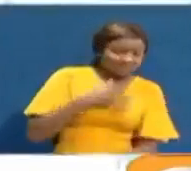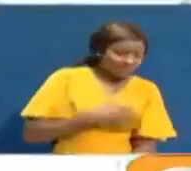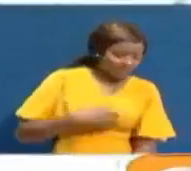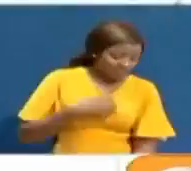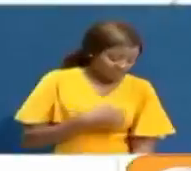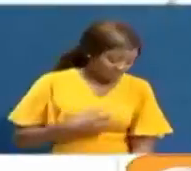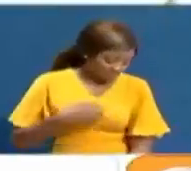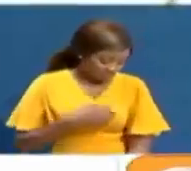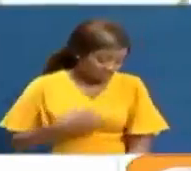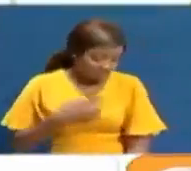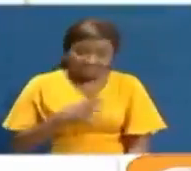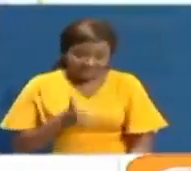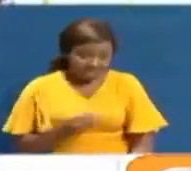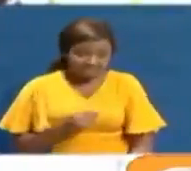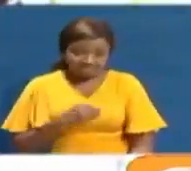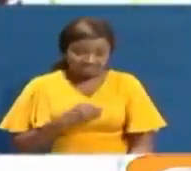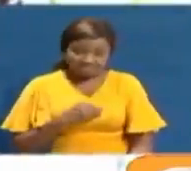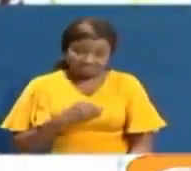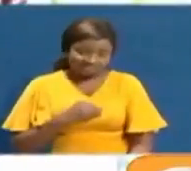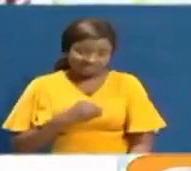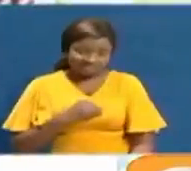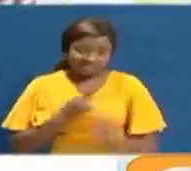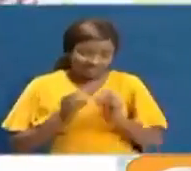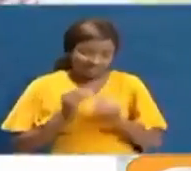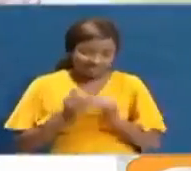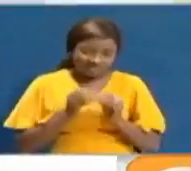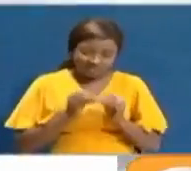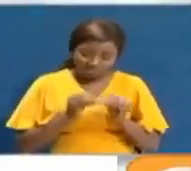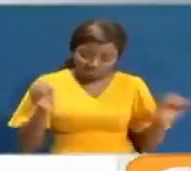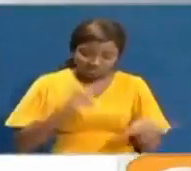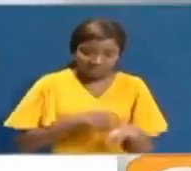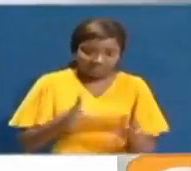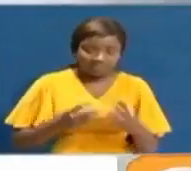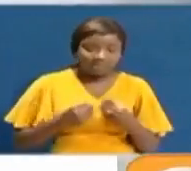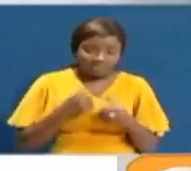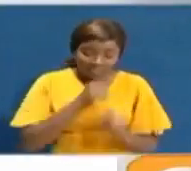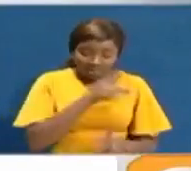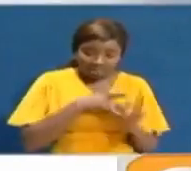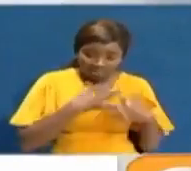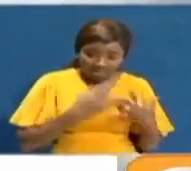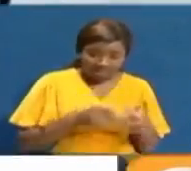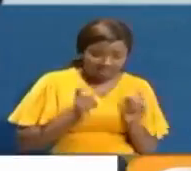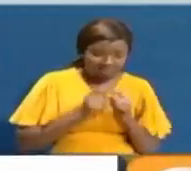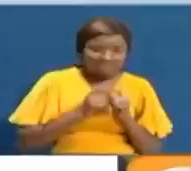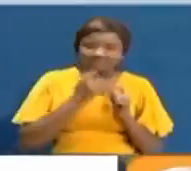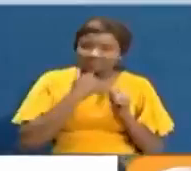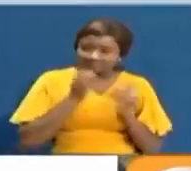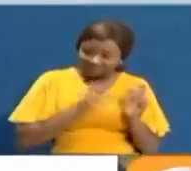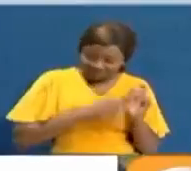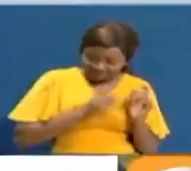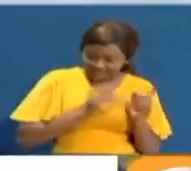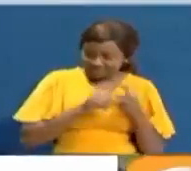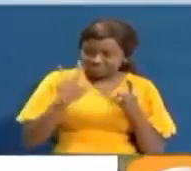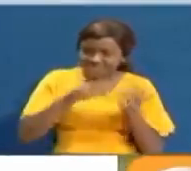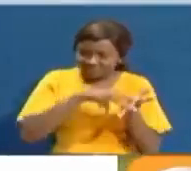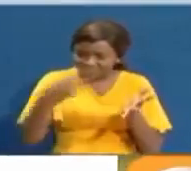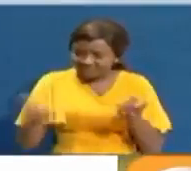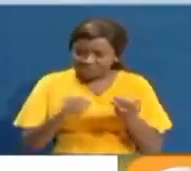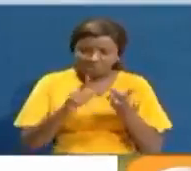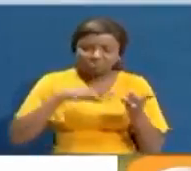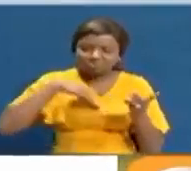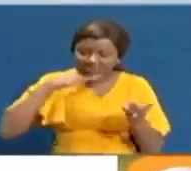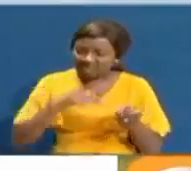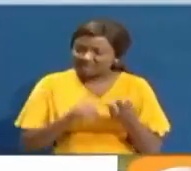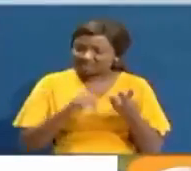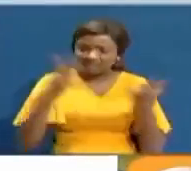It took some time for them to accept his newfound passion. Ile wanaumia kwa roho, maybe nianguke, maybe nifanye nini, maybe